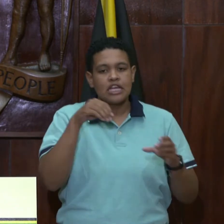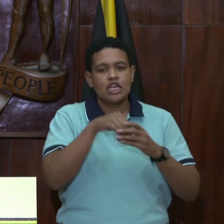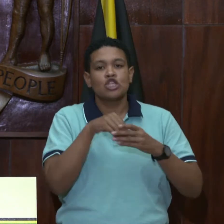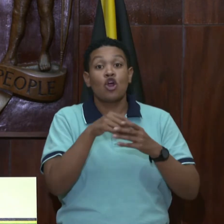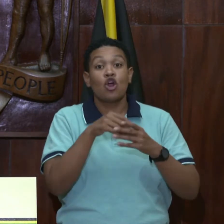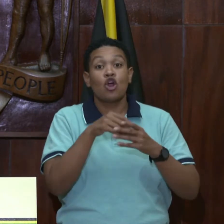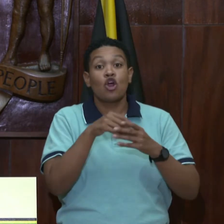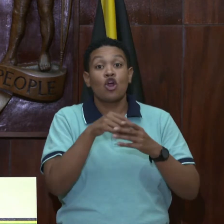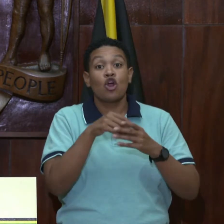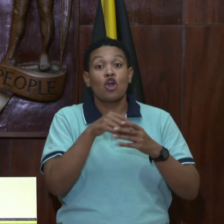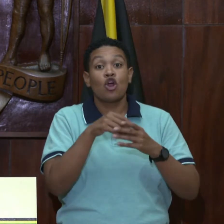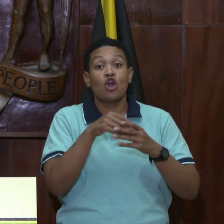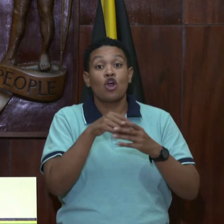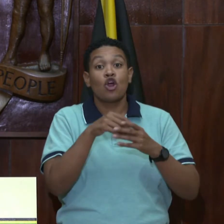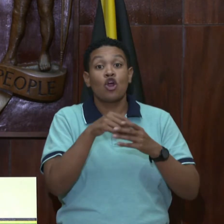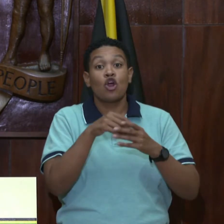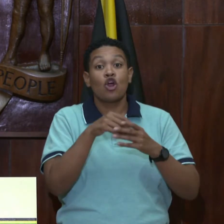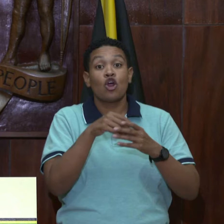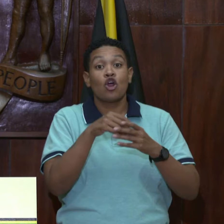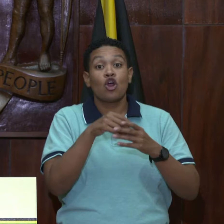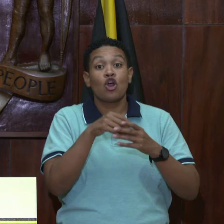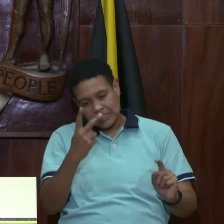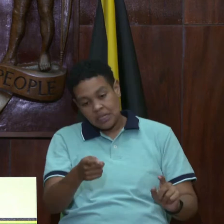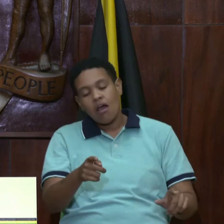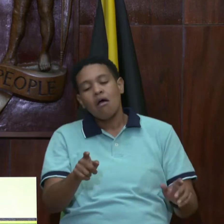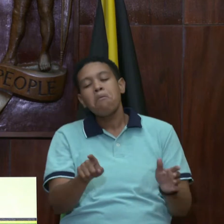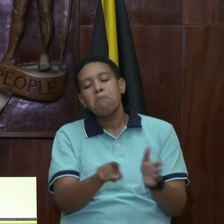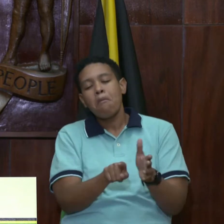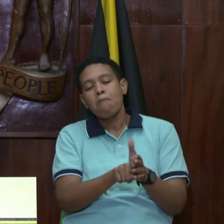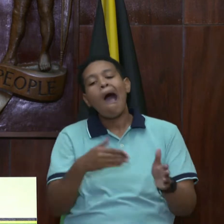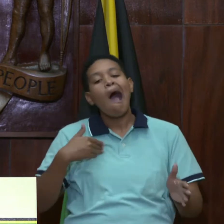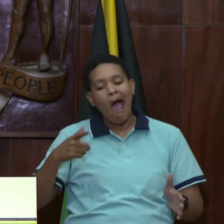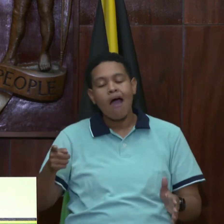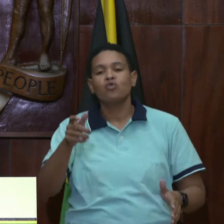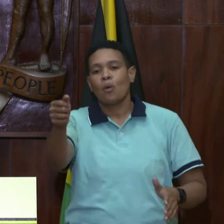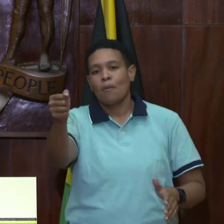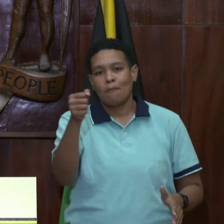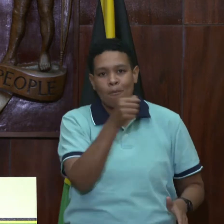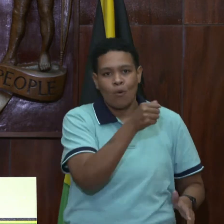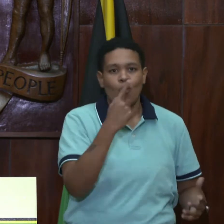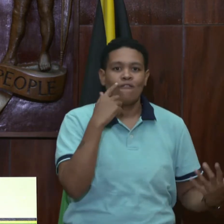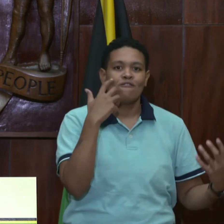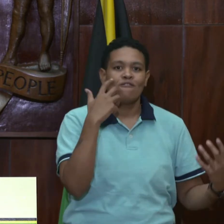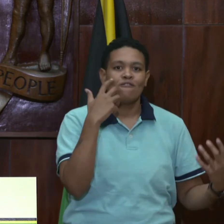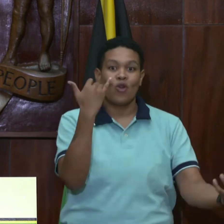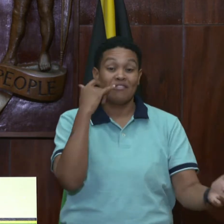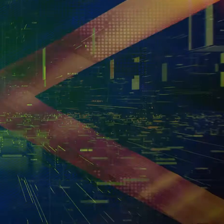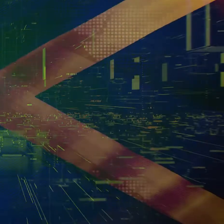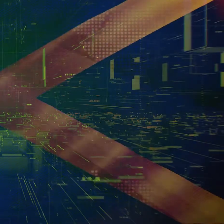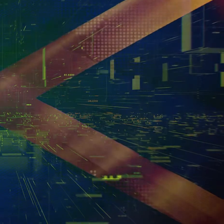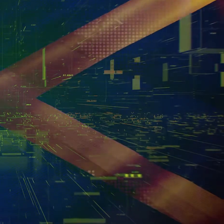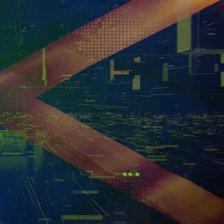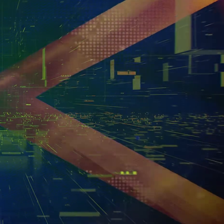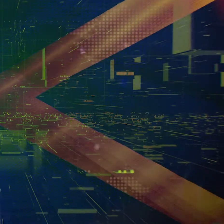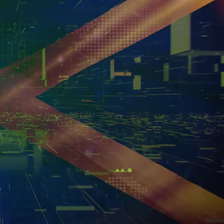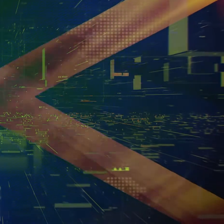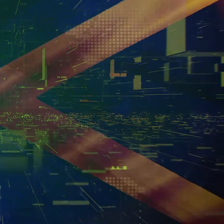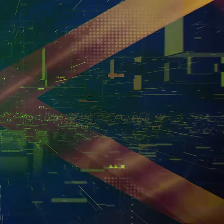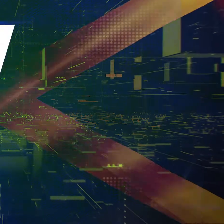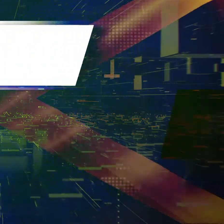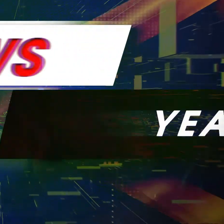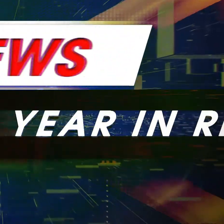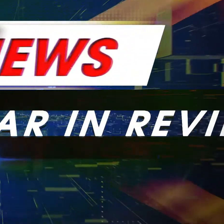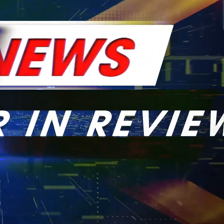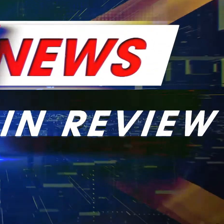the agents who are at the airport to pull you out of the crowd or stop you if such alarm is raised. Now, following